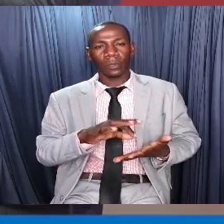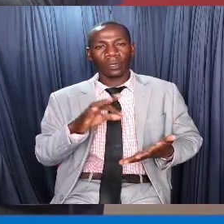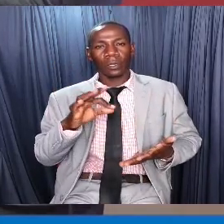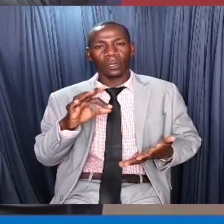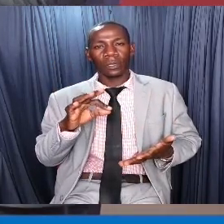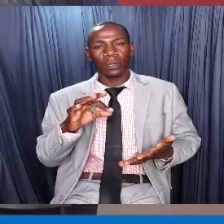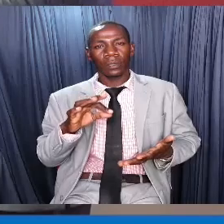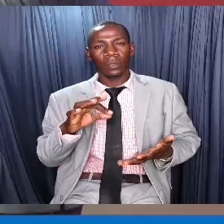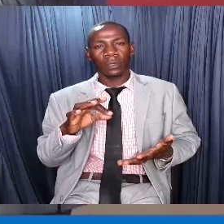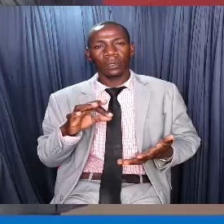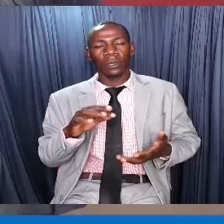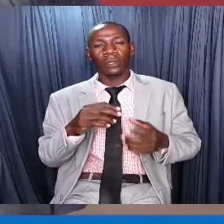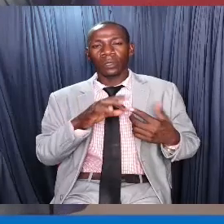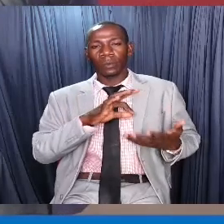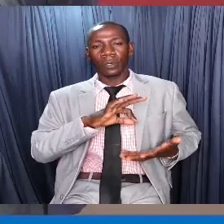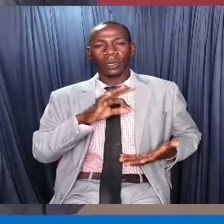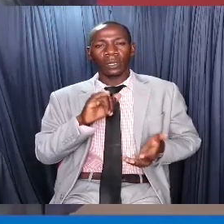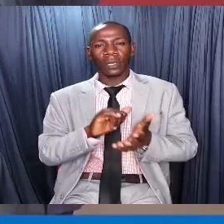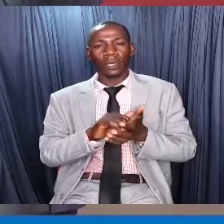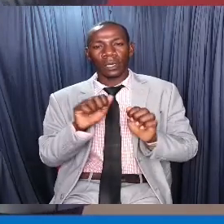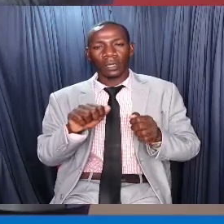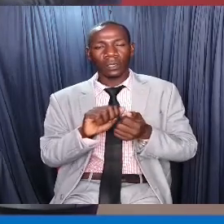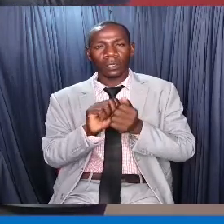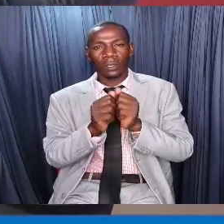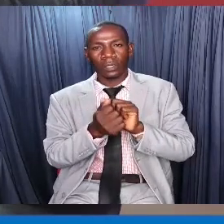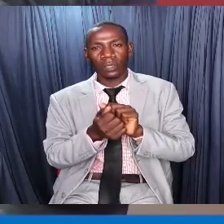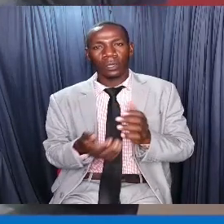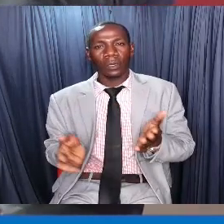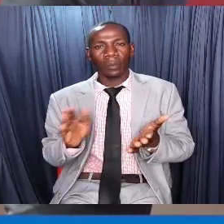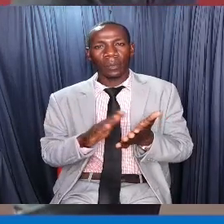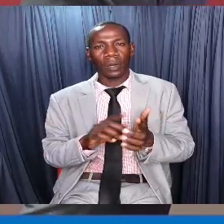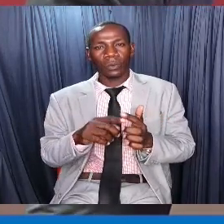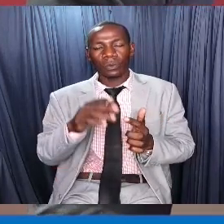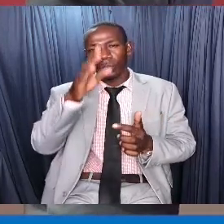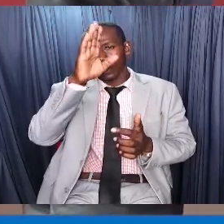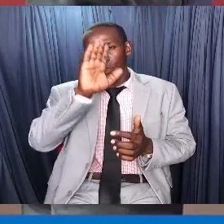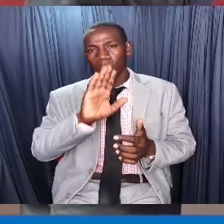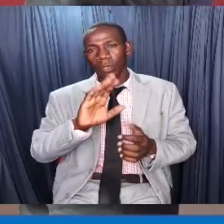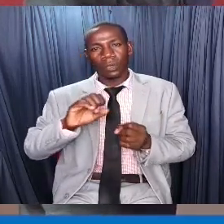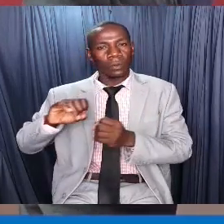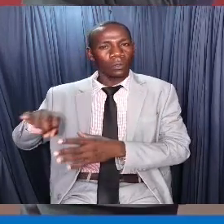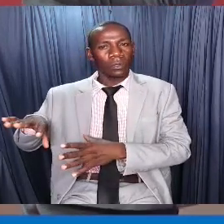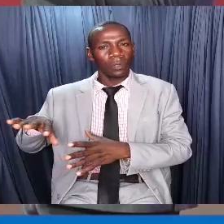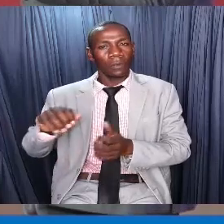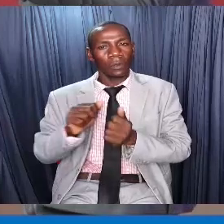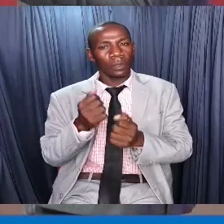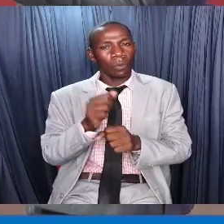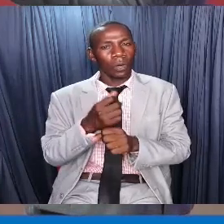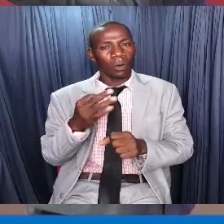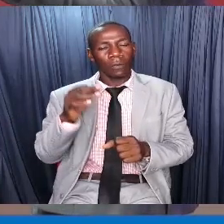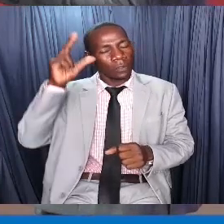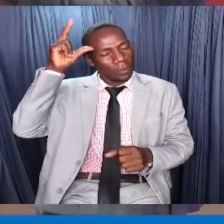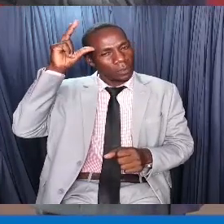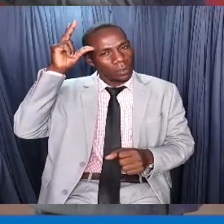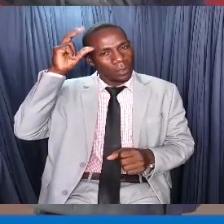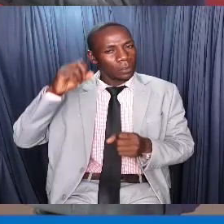roho inaweza kugeuka. That means something that can reform. Ikamrudia Mungu. And return unto God. Ikaachana na kazi za shetani. I forsook the works of the